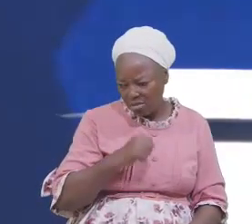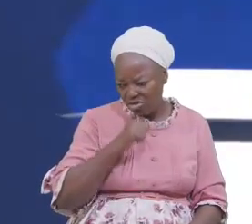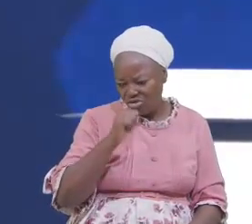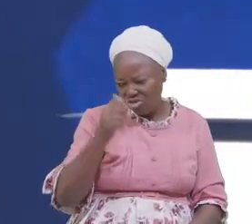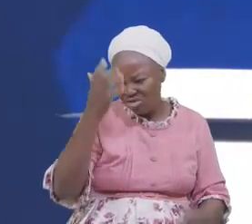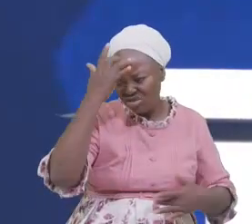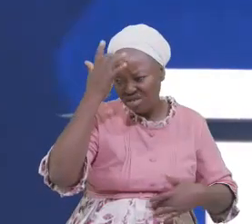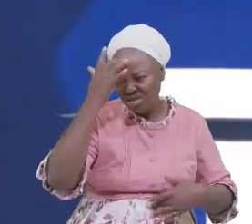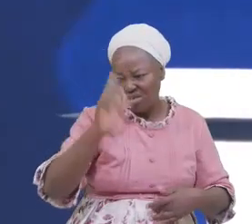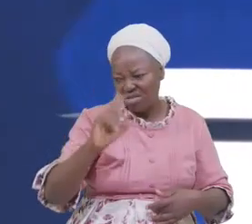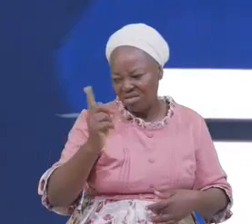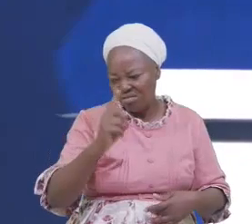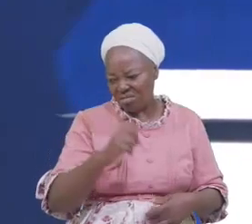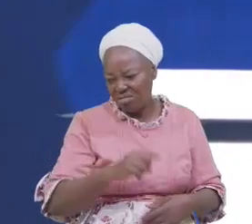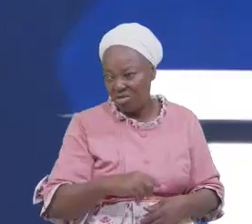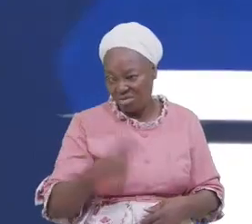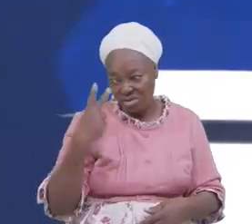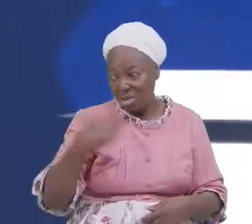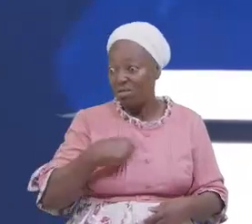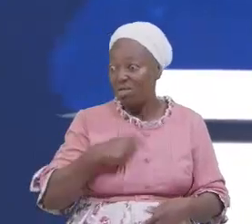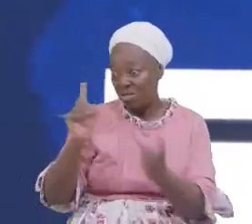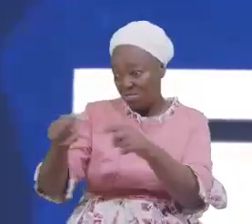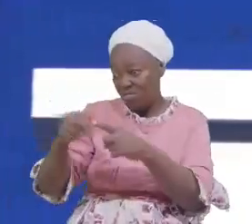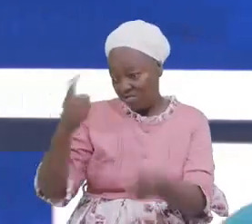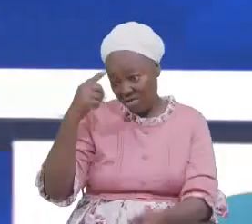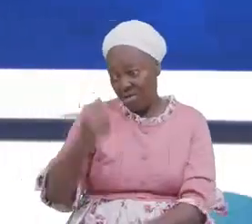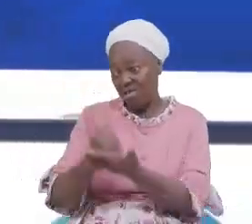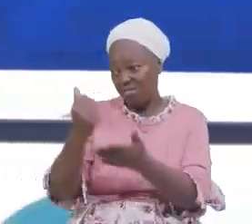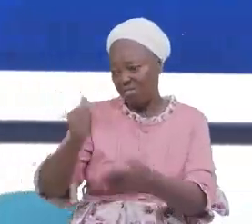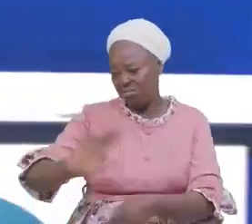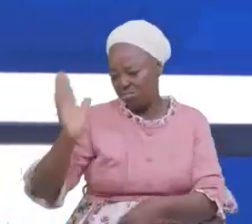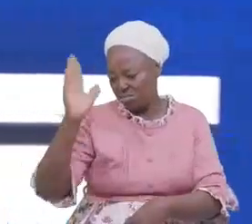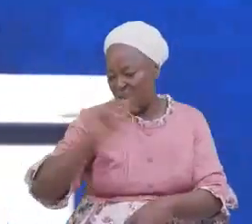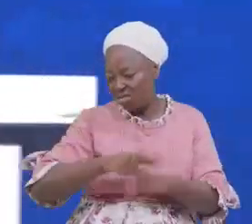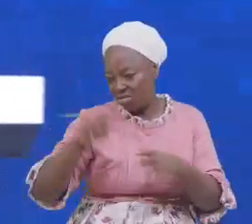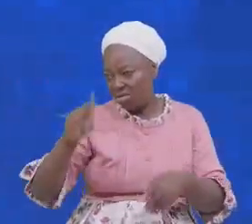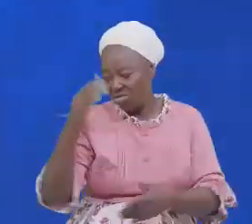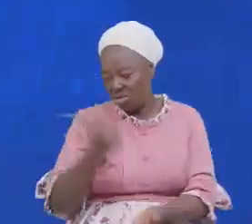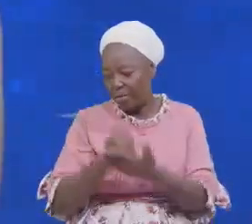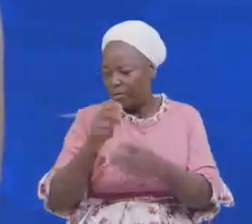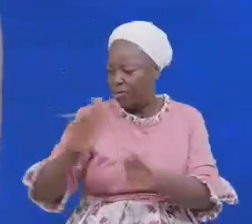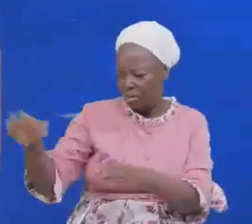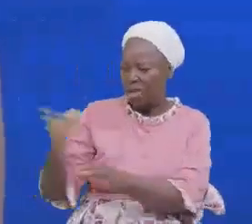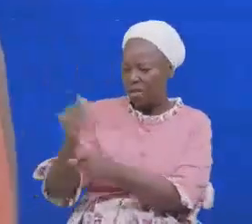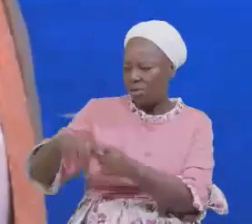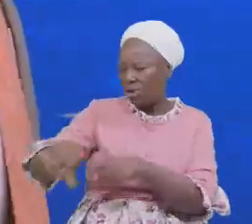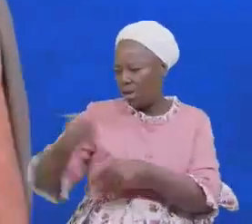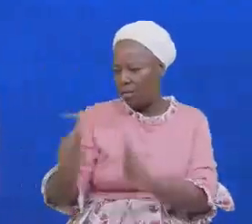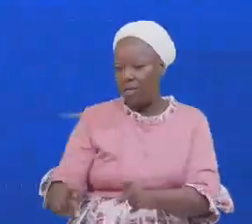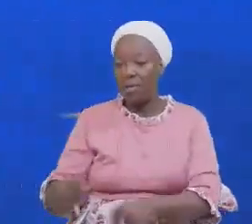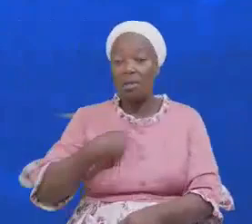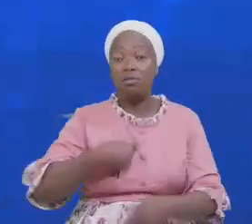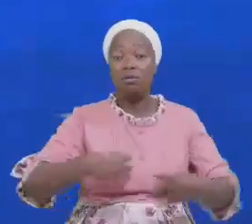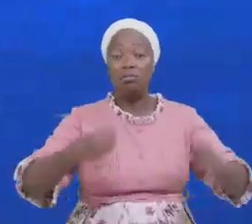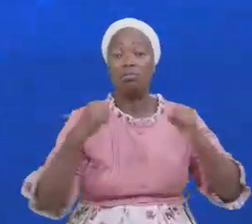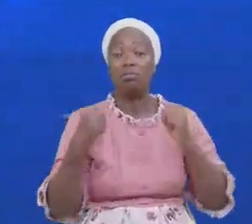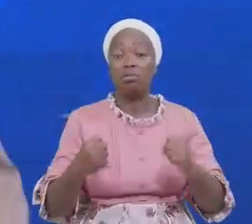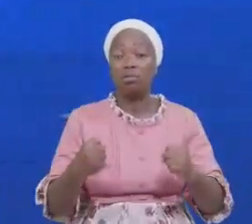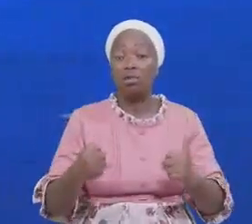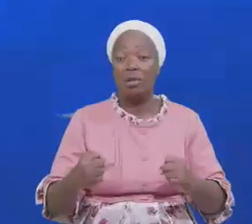Your healing virtue, take it another place. I'm strong. I'm not